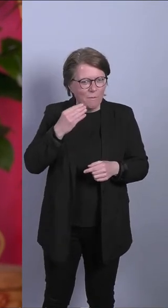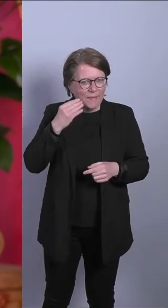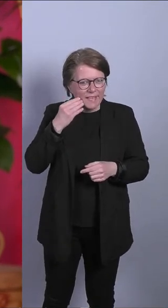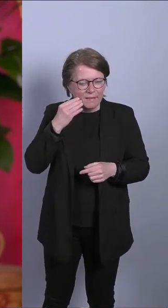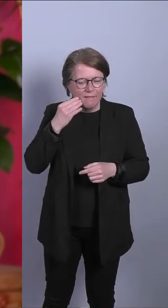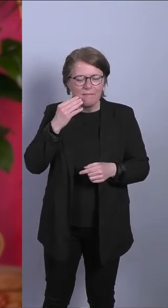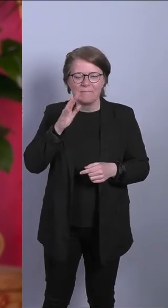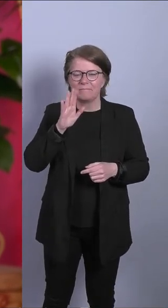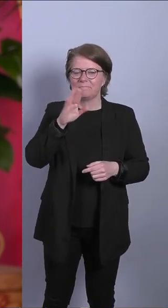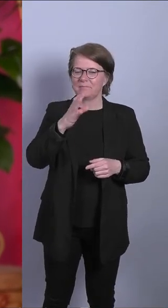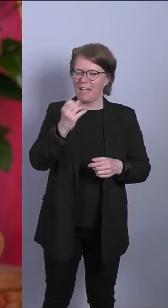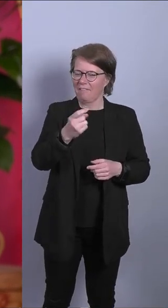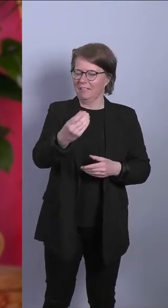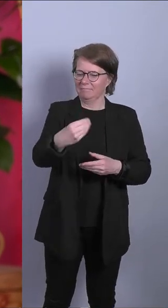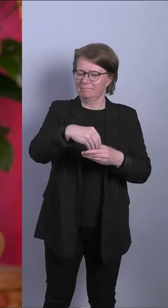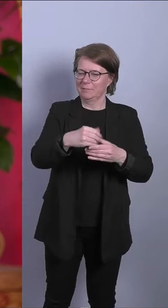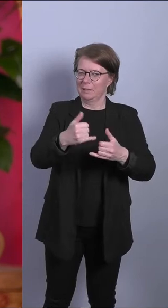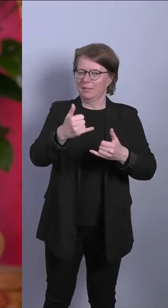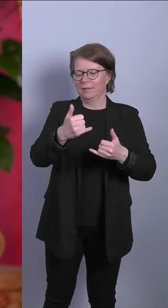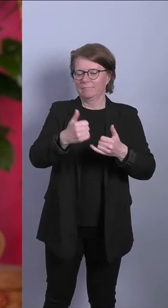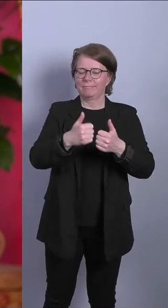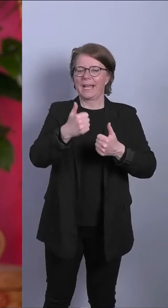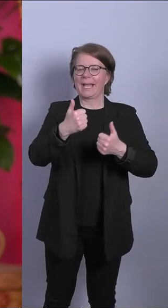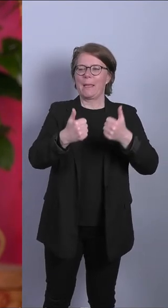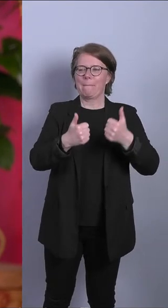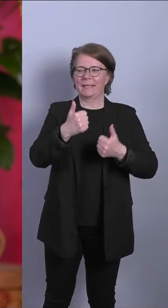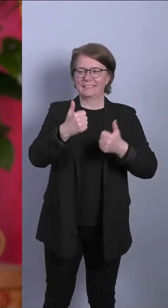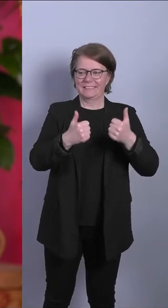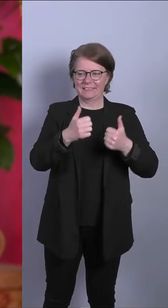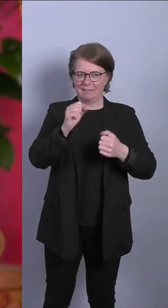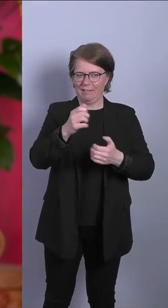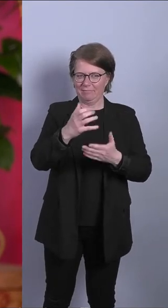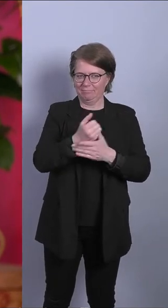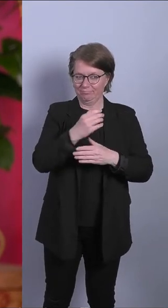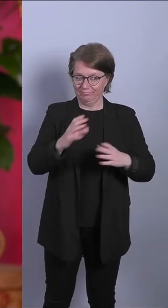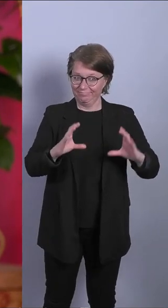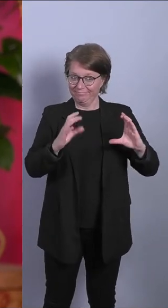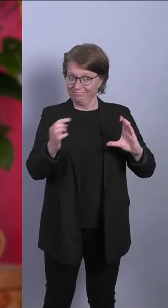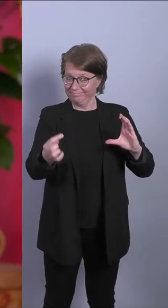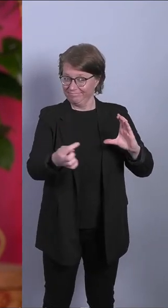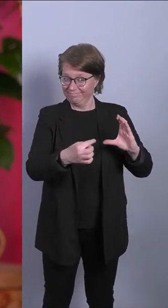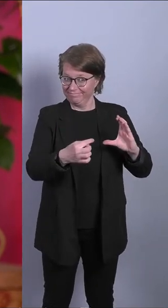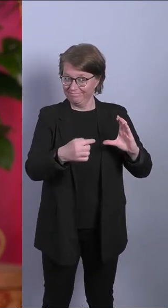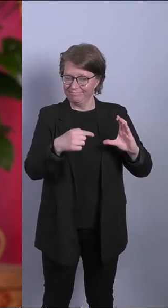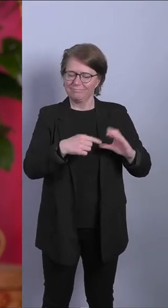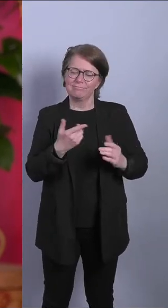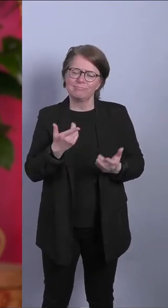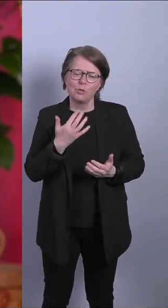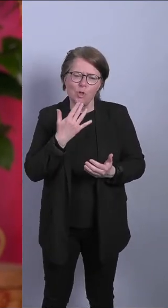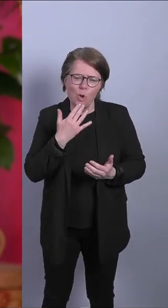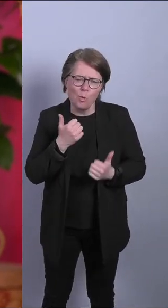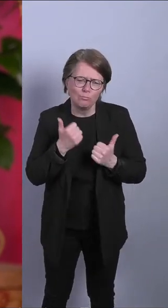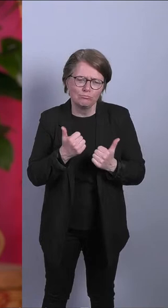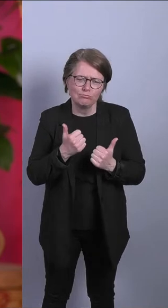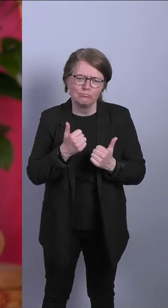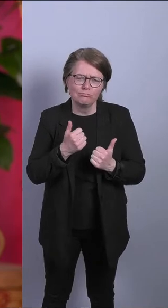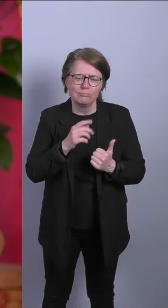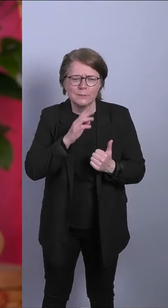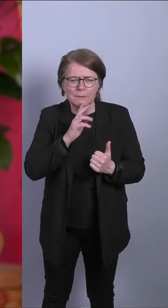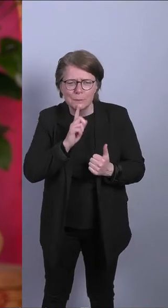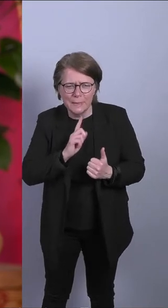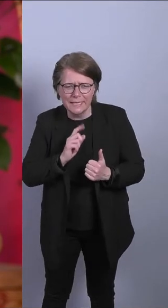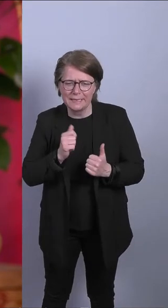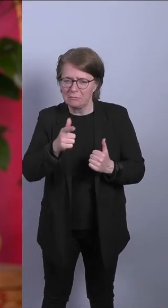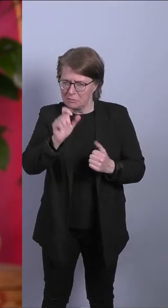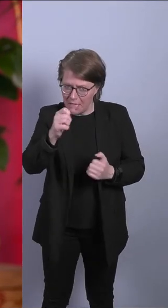quiz for you, and the winner can pick up this cuddly toy version of our official mascot. And